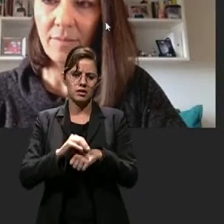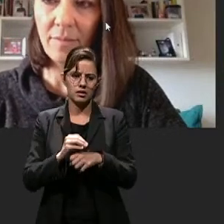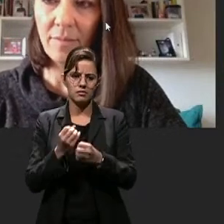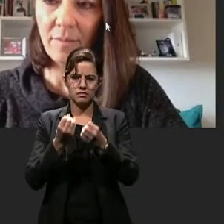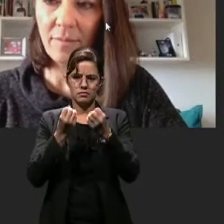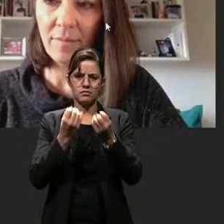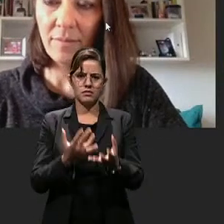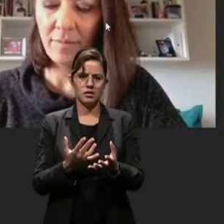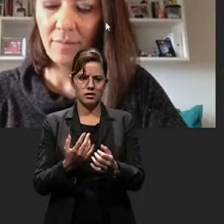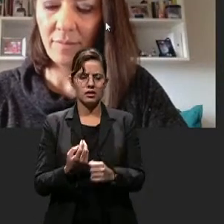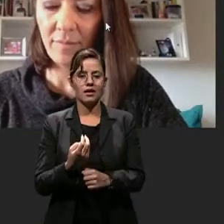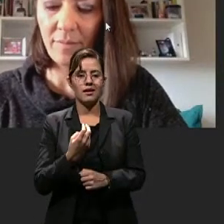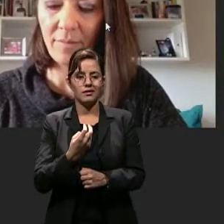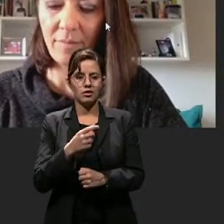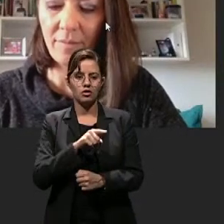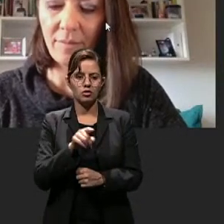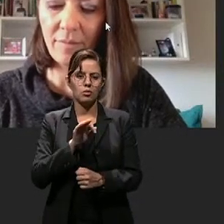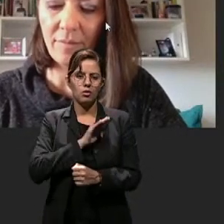resources